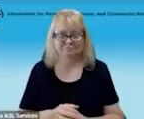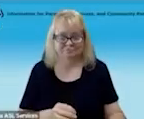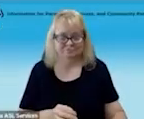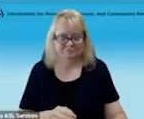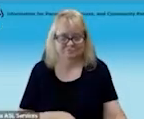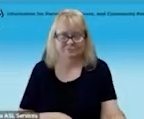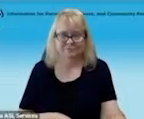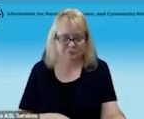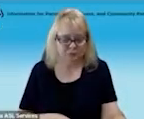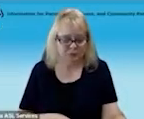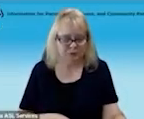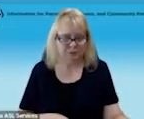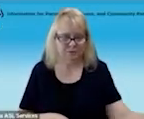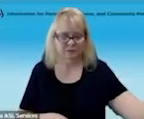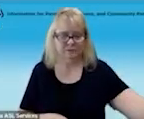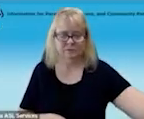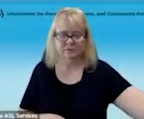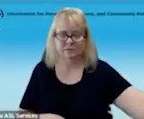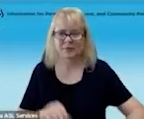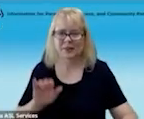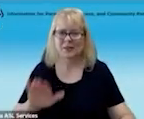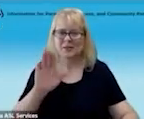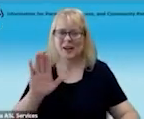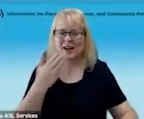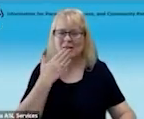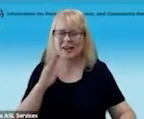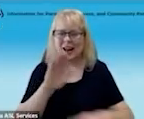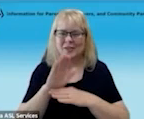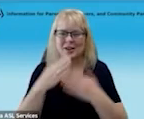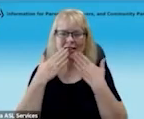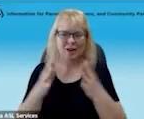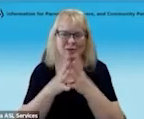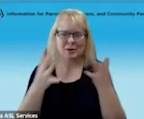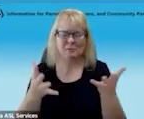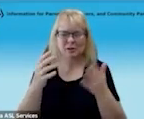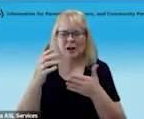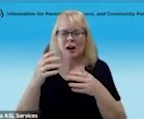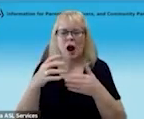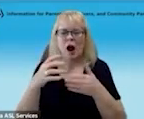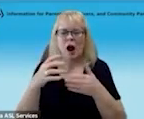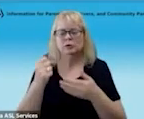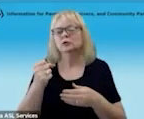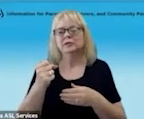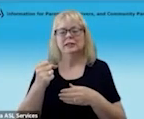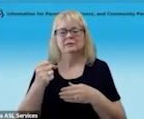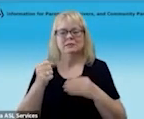vaccine planning and implementation lead. Dr. Chatham-Stevens, I will hand it over to you.